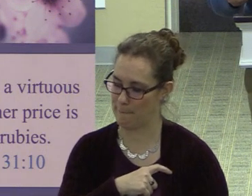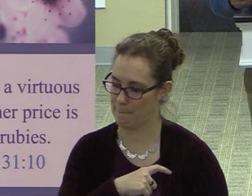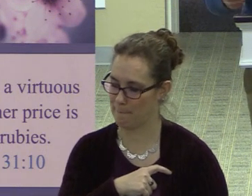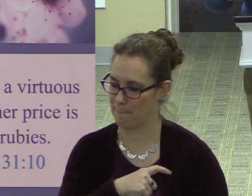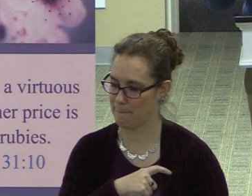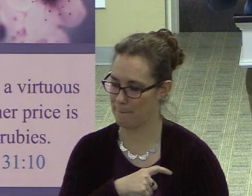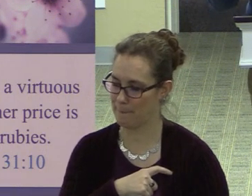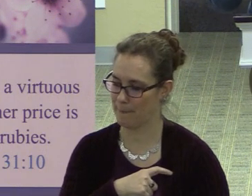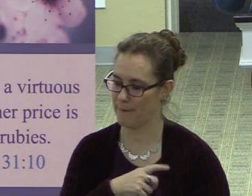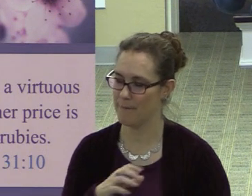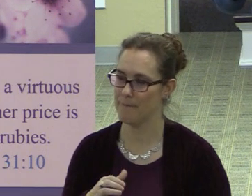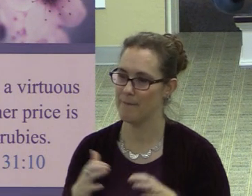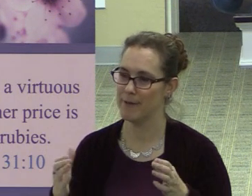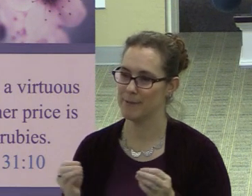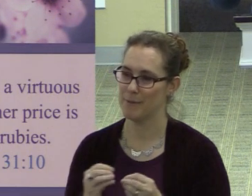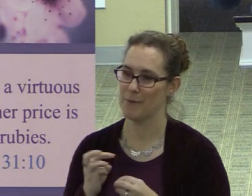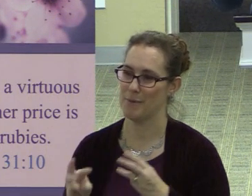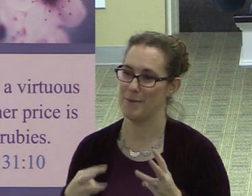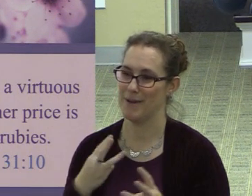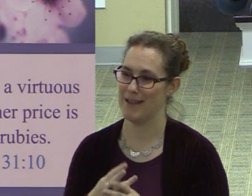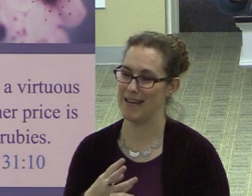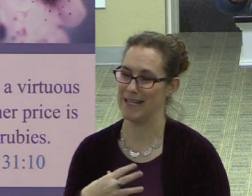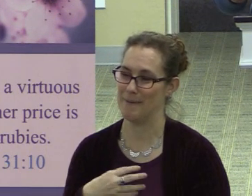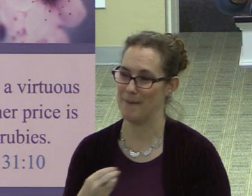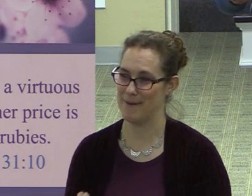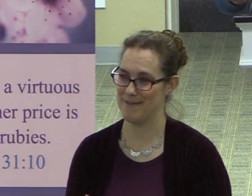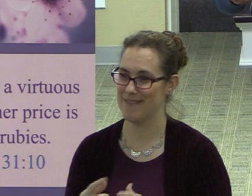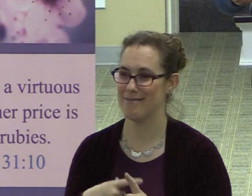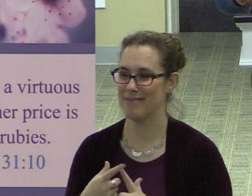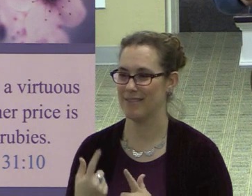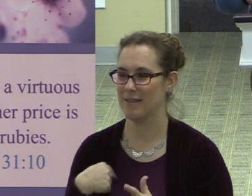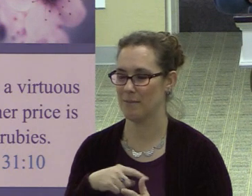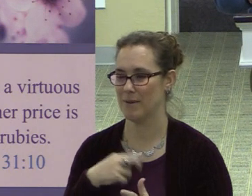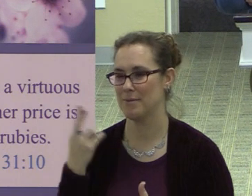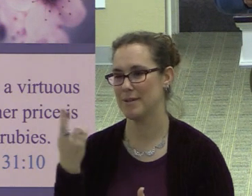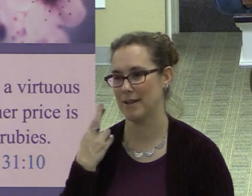We have much more of the world that needs to come out of us than what we realize.